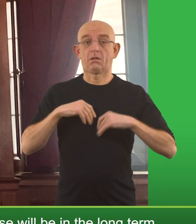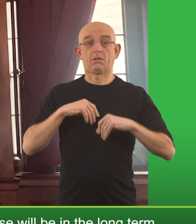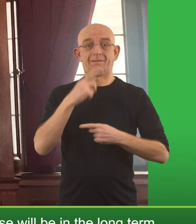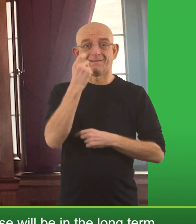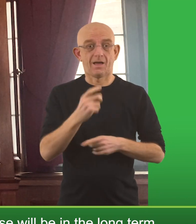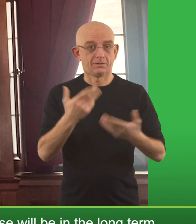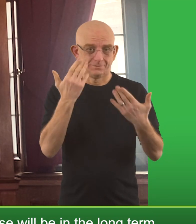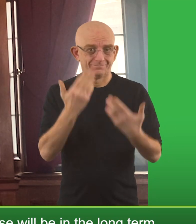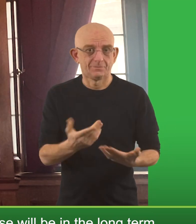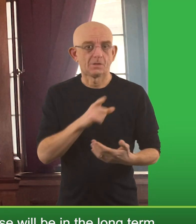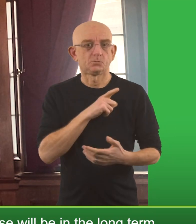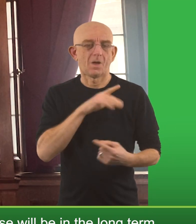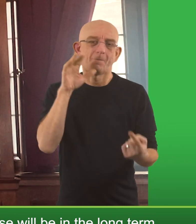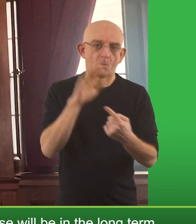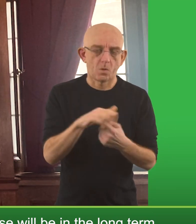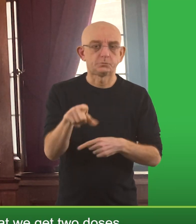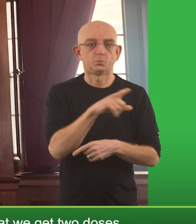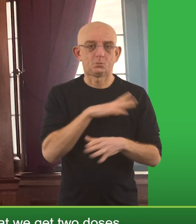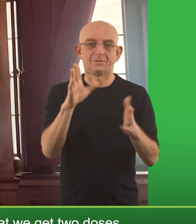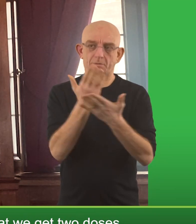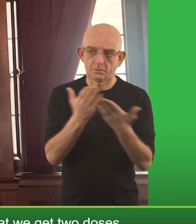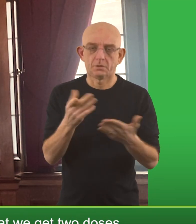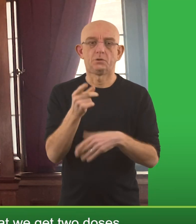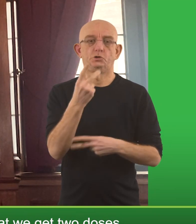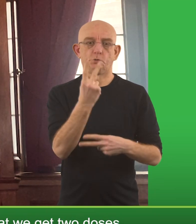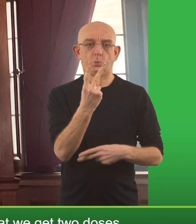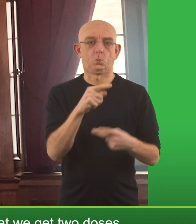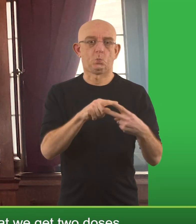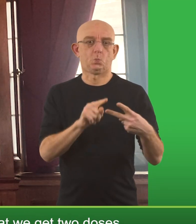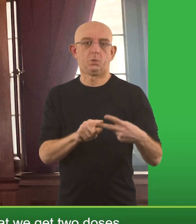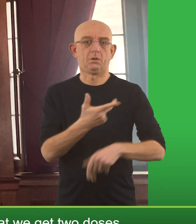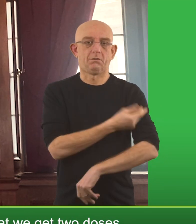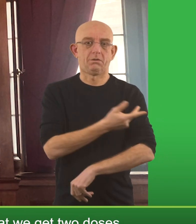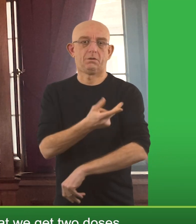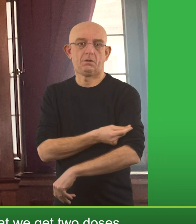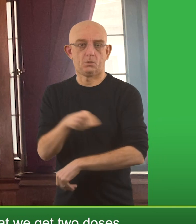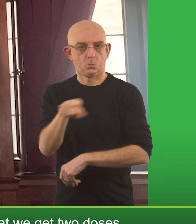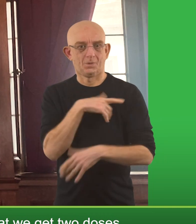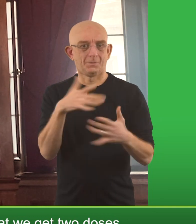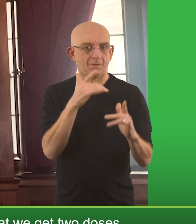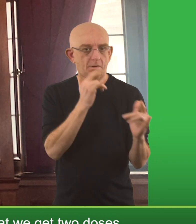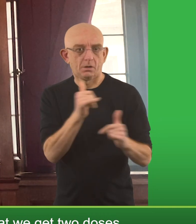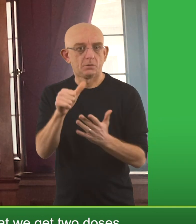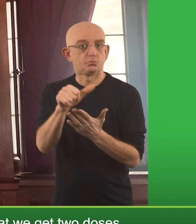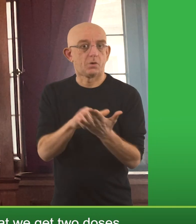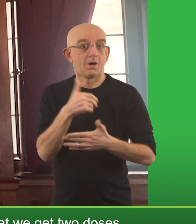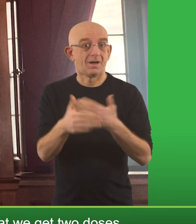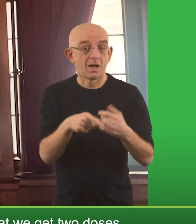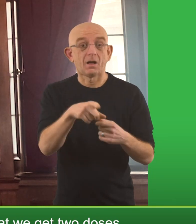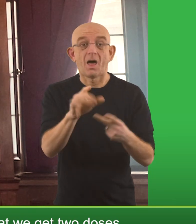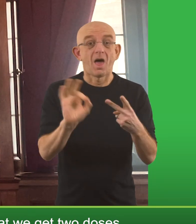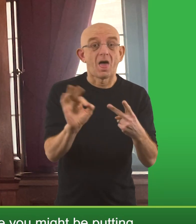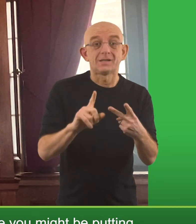the one dose will be in the long term, which is why it is really important that we get 2 doses, because that's how we initially trialled the